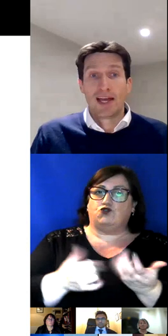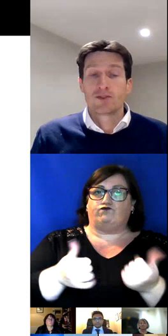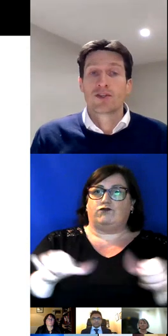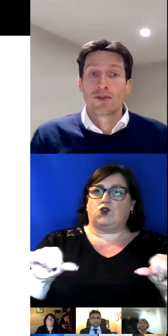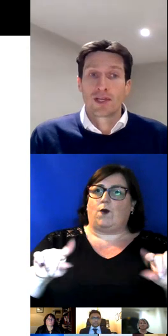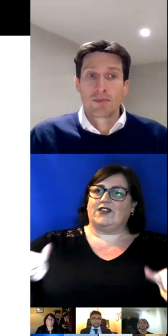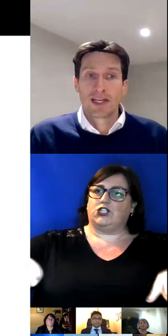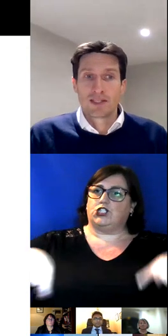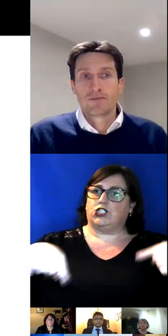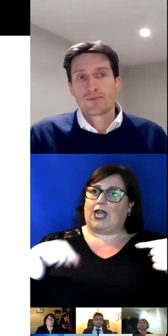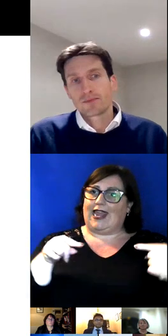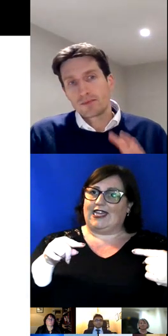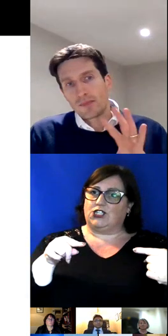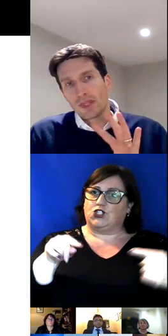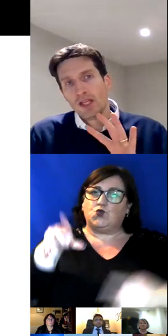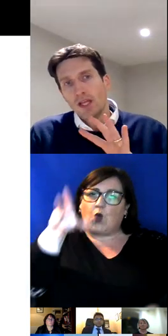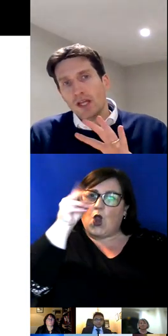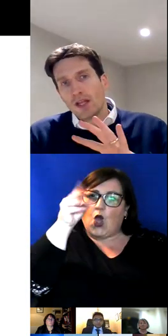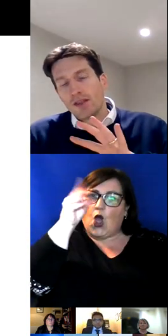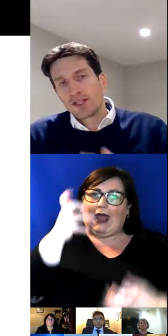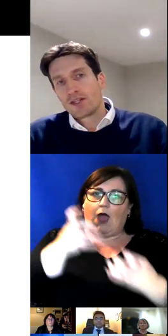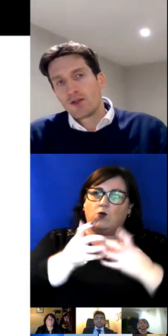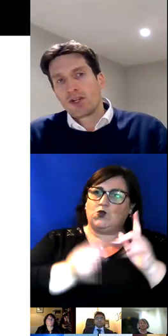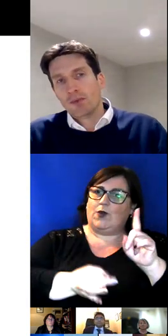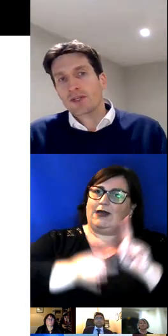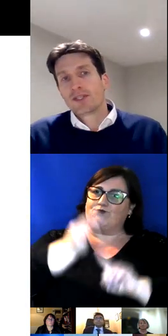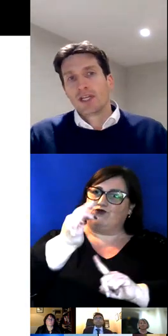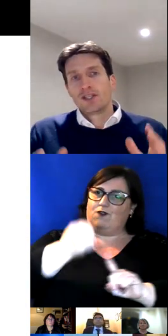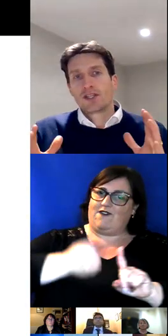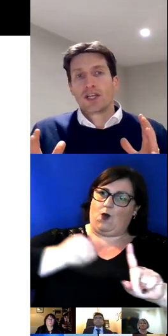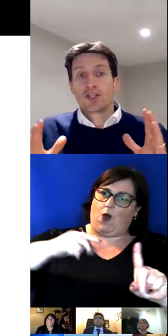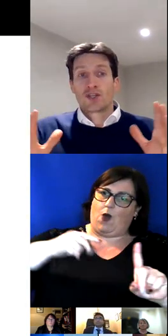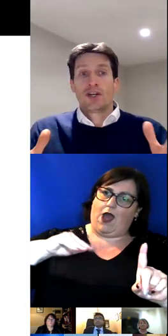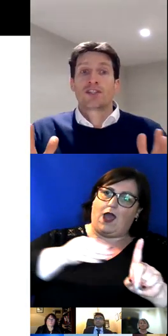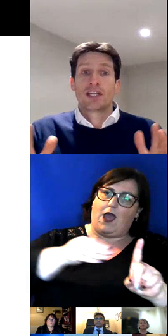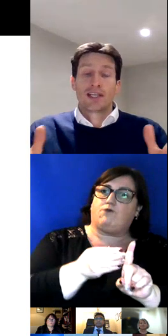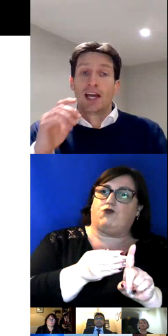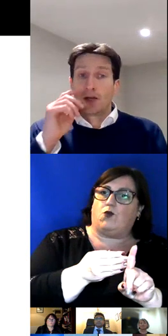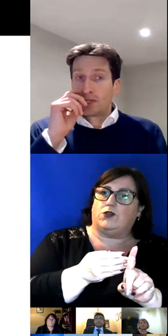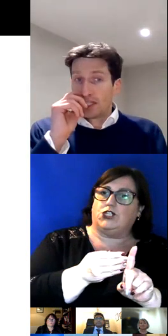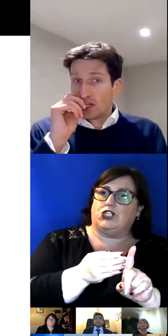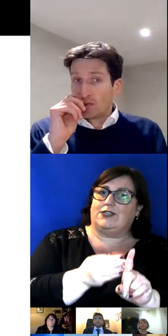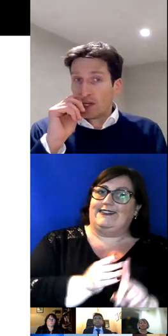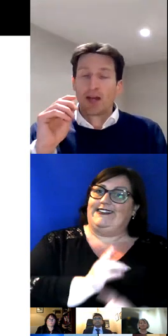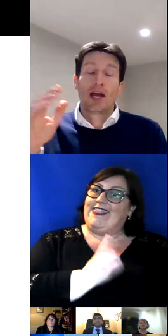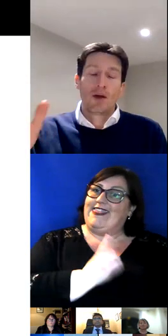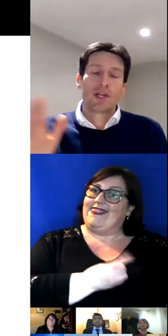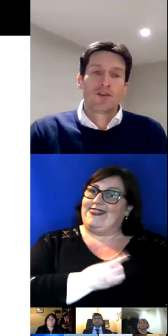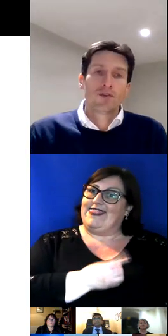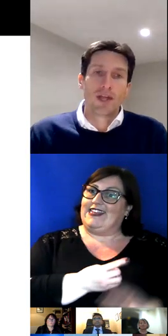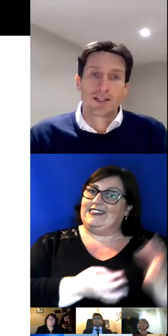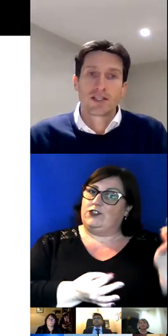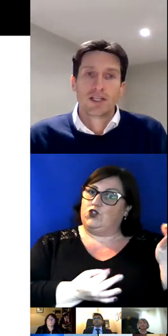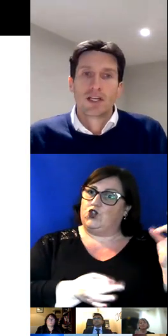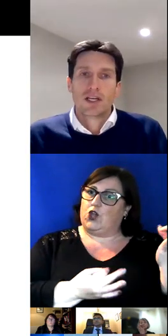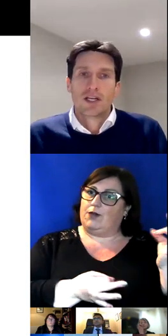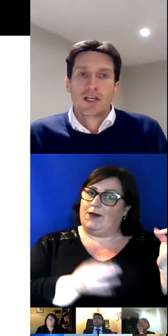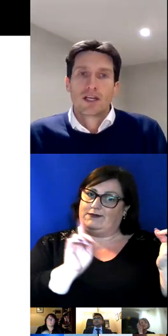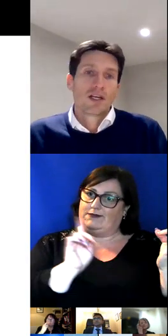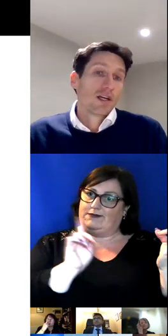learn about how to do things better. This document is trying to set out how potentially how we can do